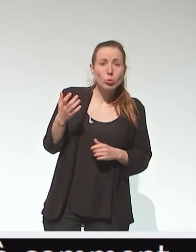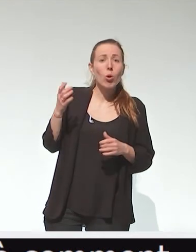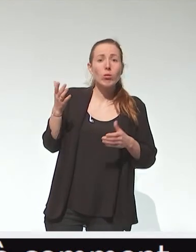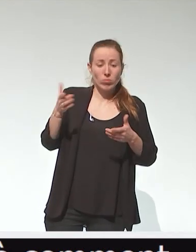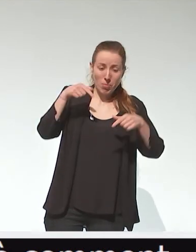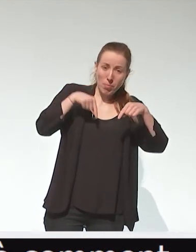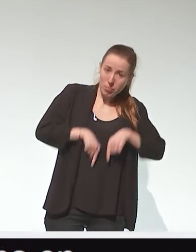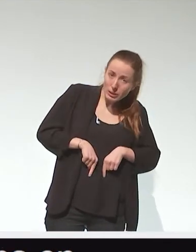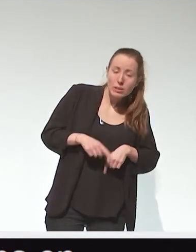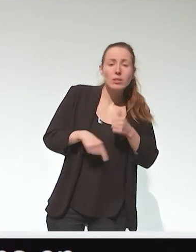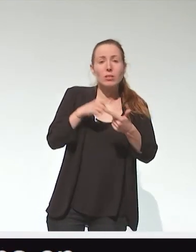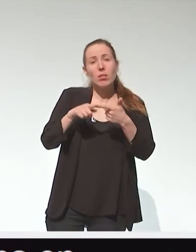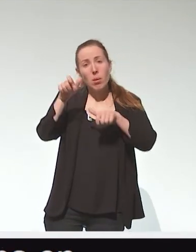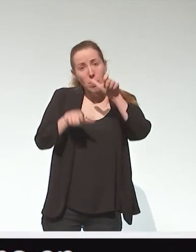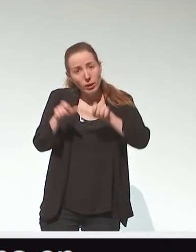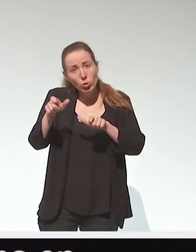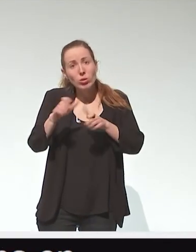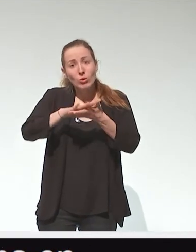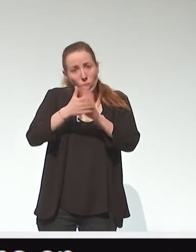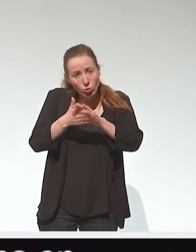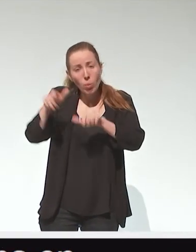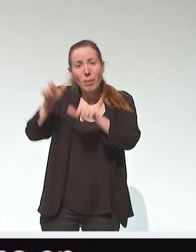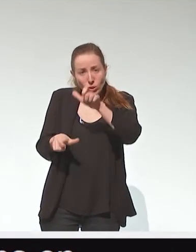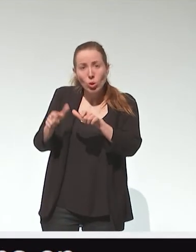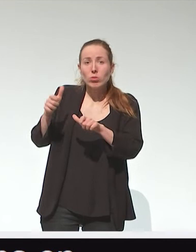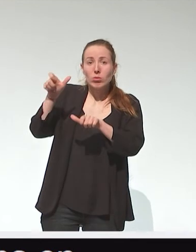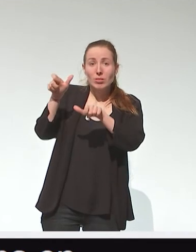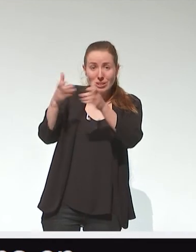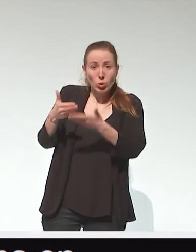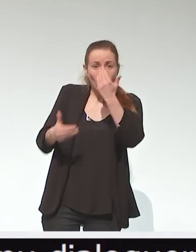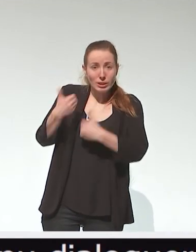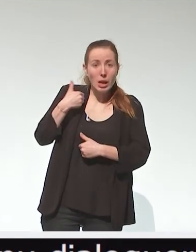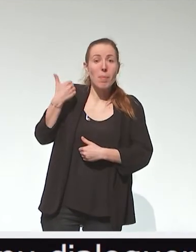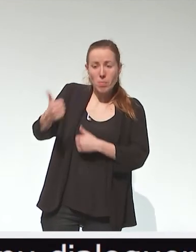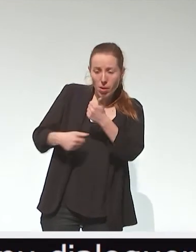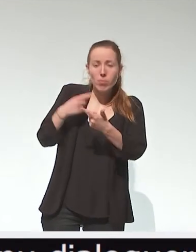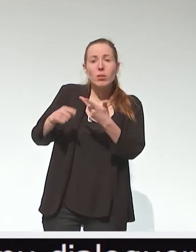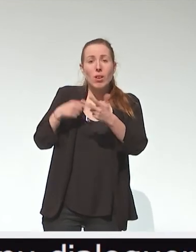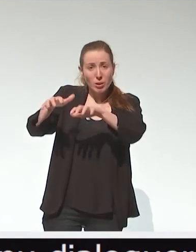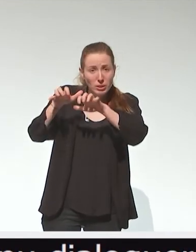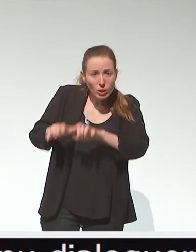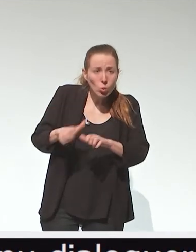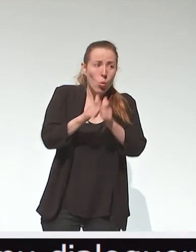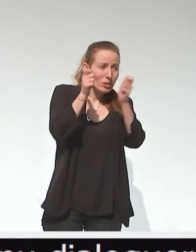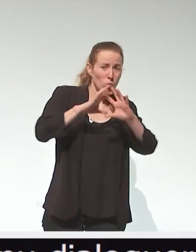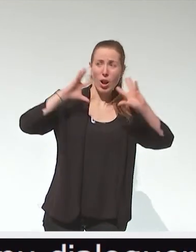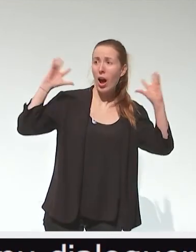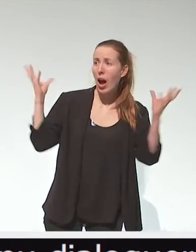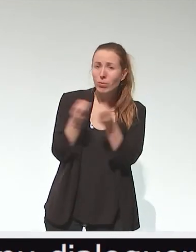talked to each other with PWDs, their representatives, but also